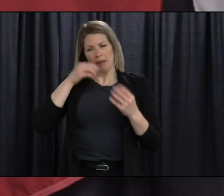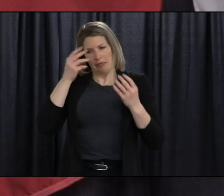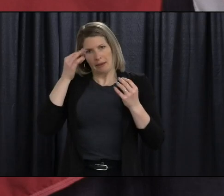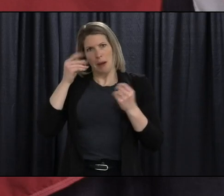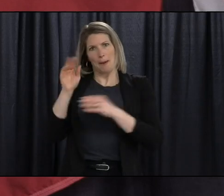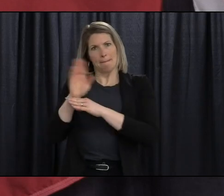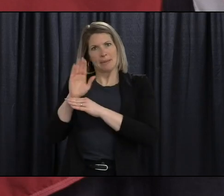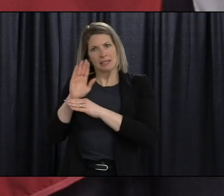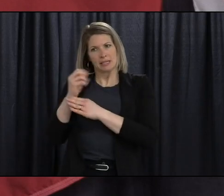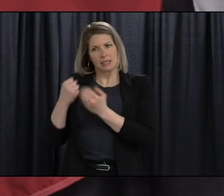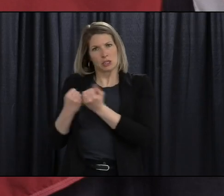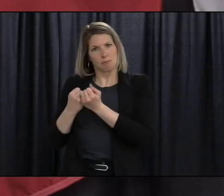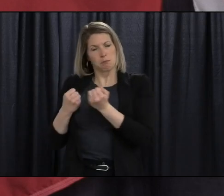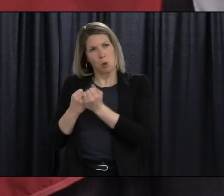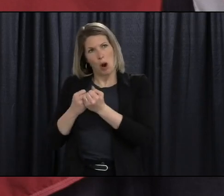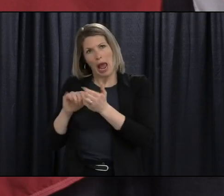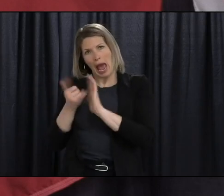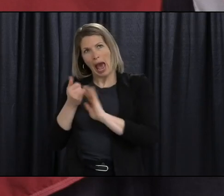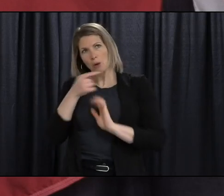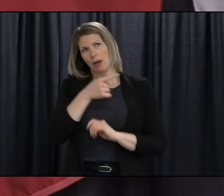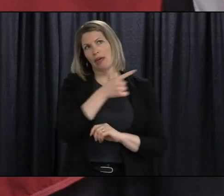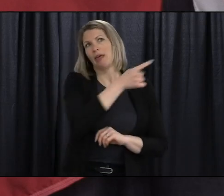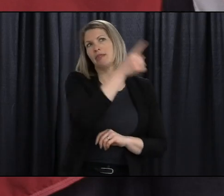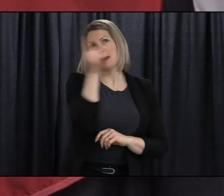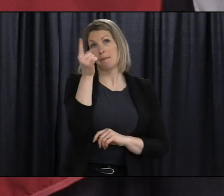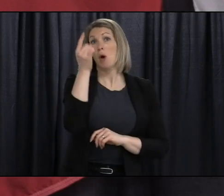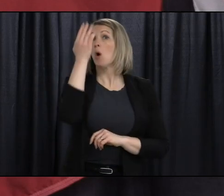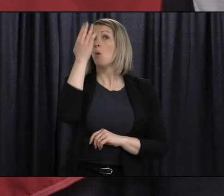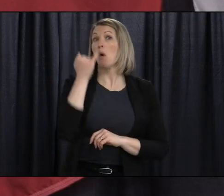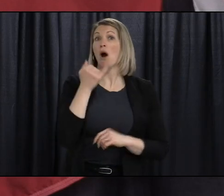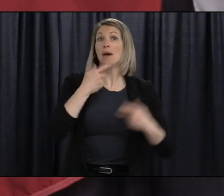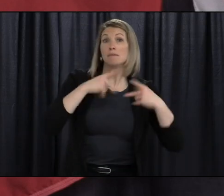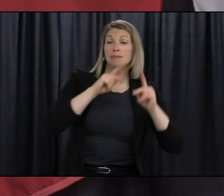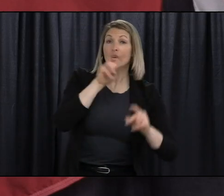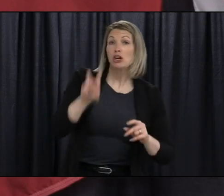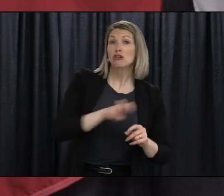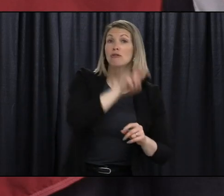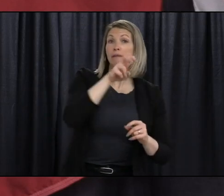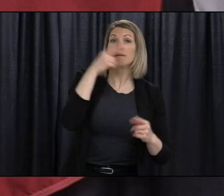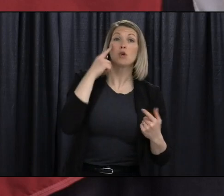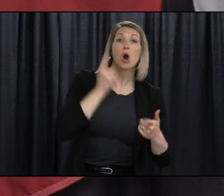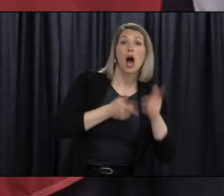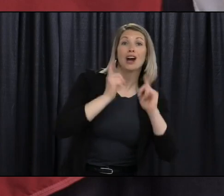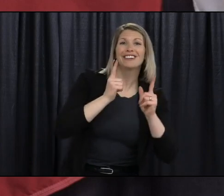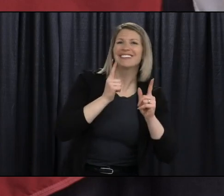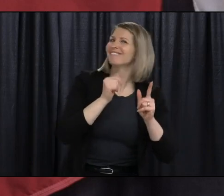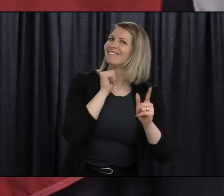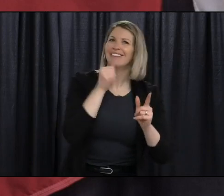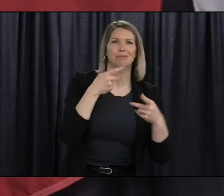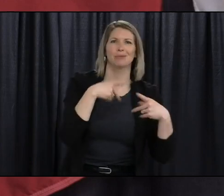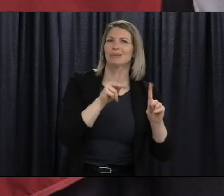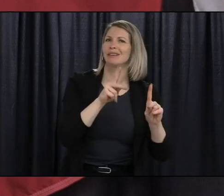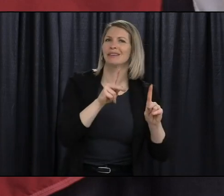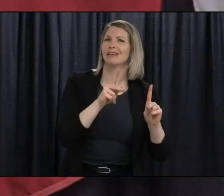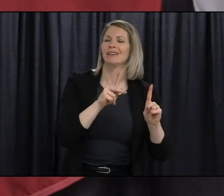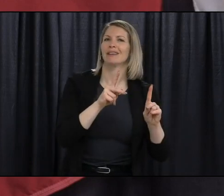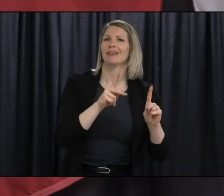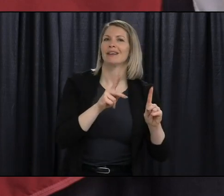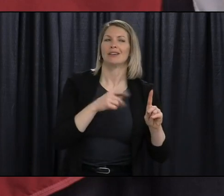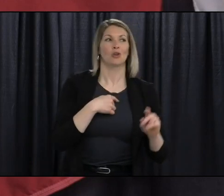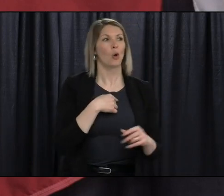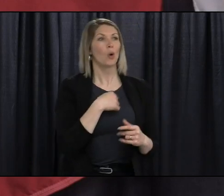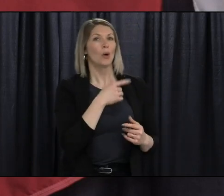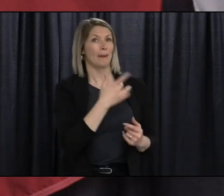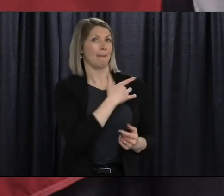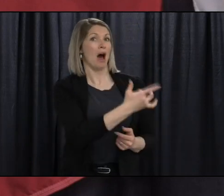in place. There is no question that travel into Newfoundland and Labrador has been very restricted, and therefore their pool of customers and those